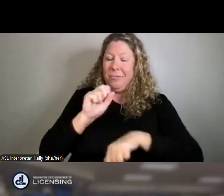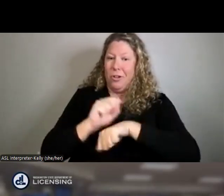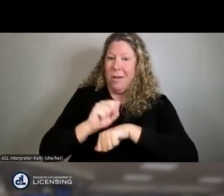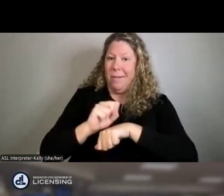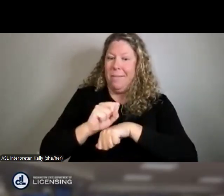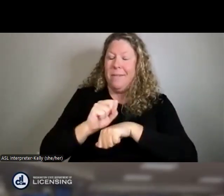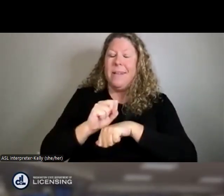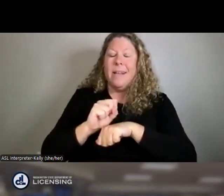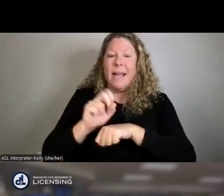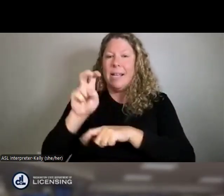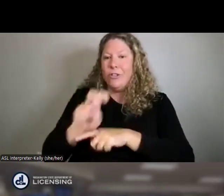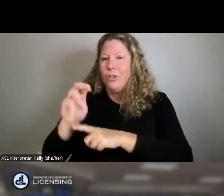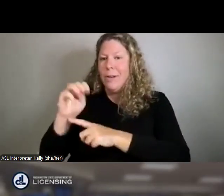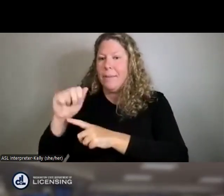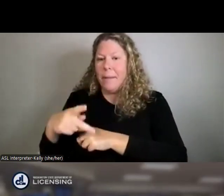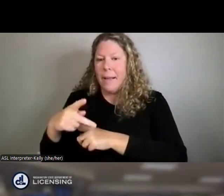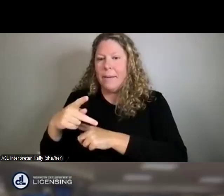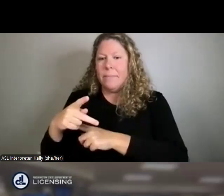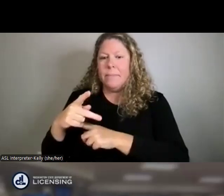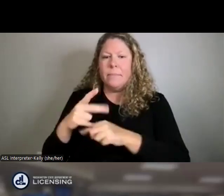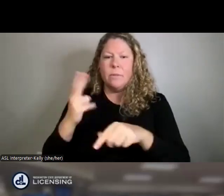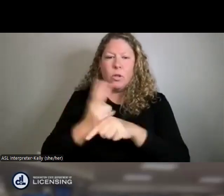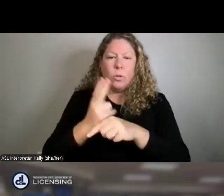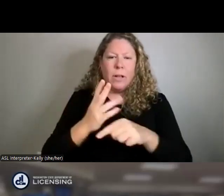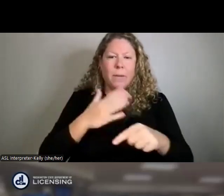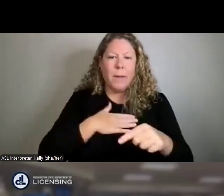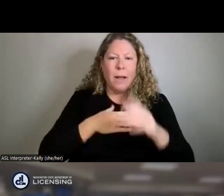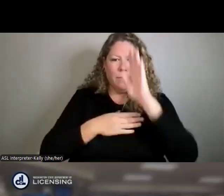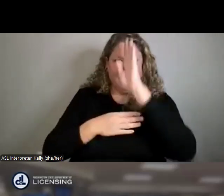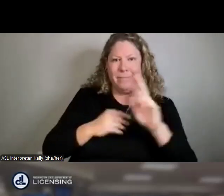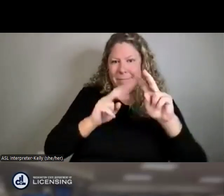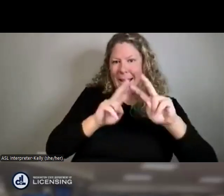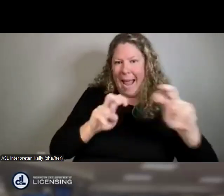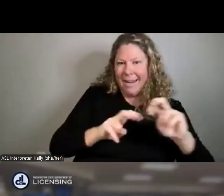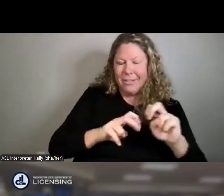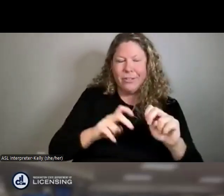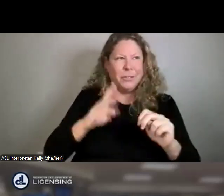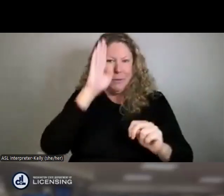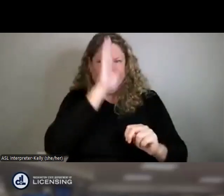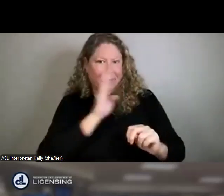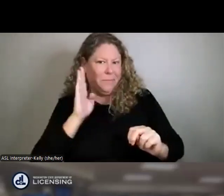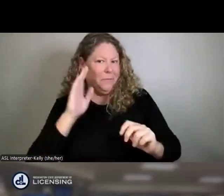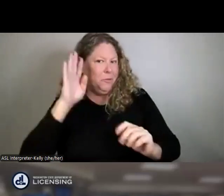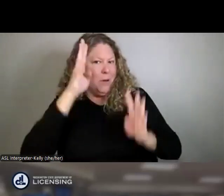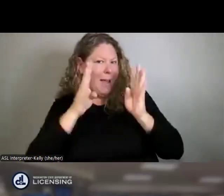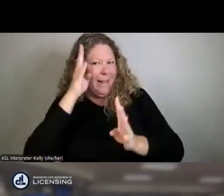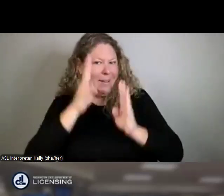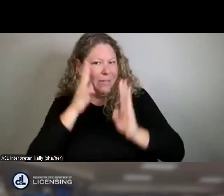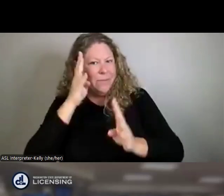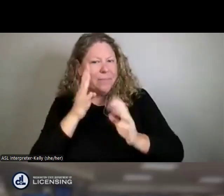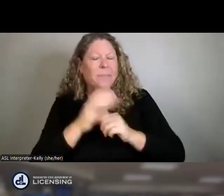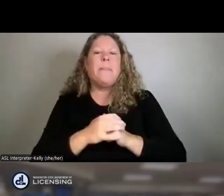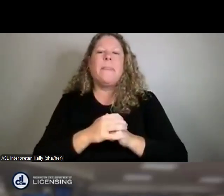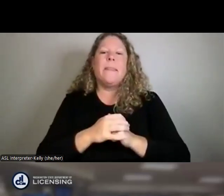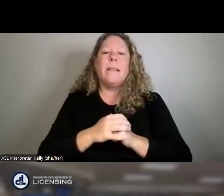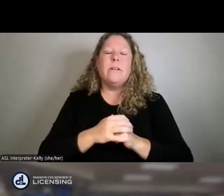a combination of this kind of analytical side and then this very creative side. So the decision on the format of the